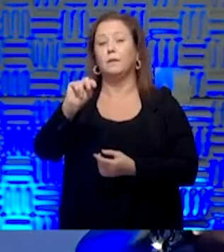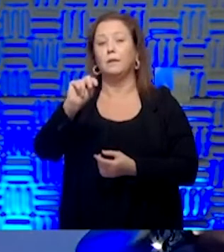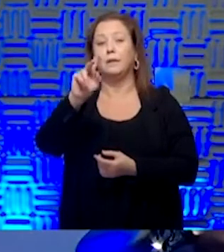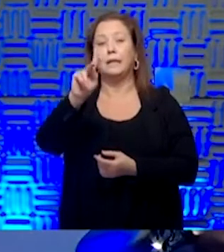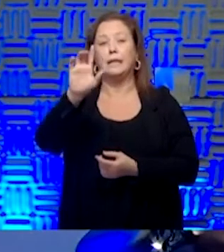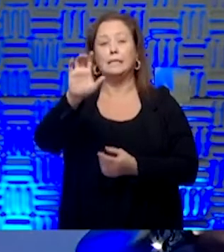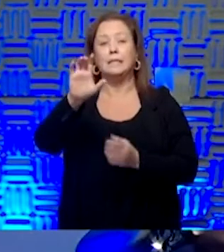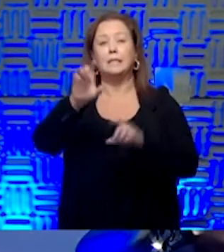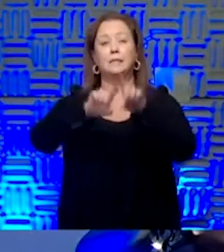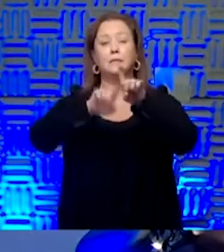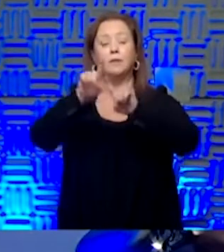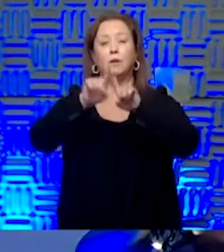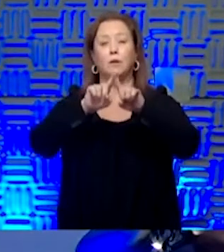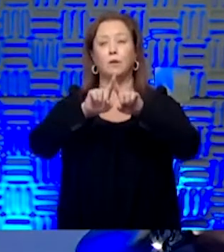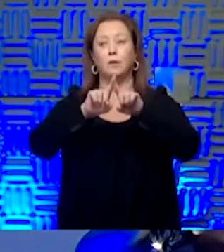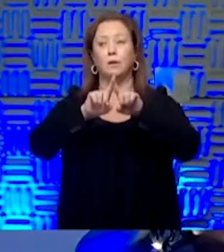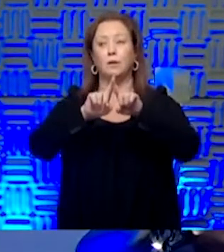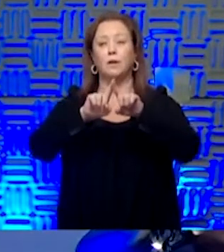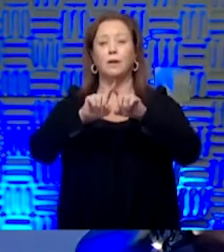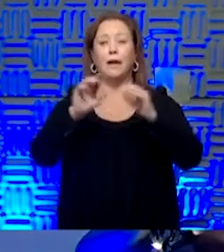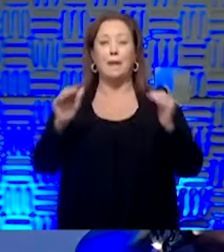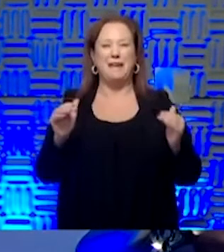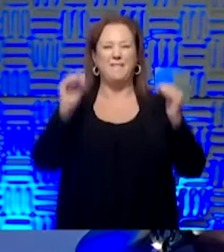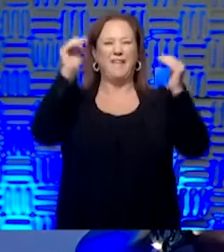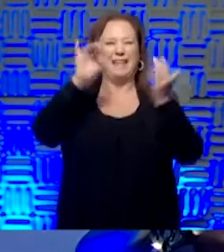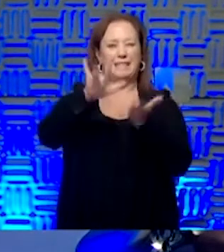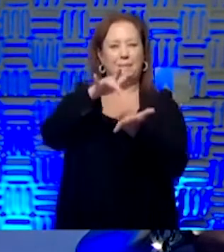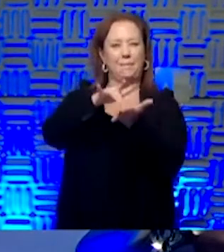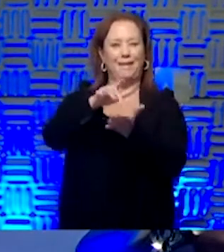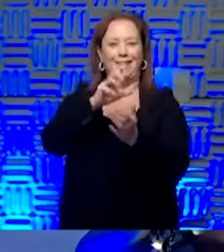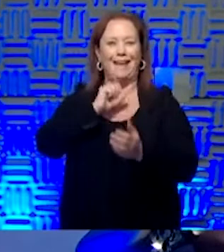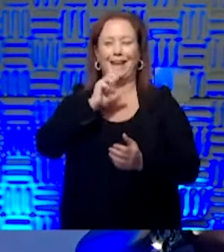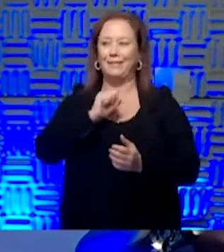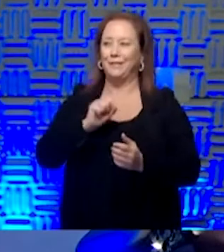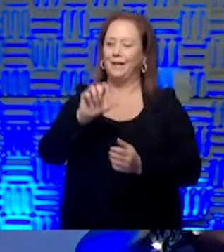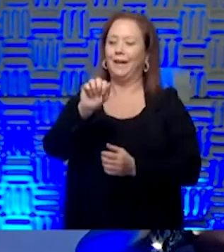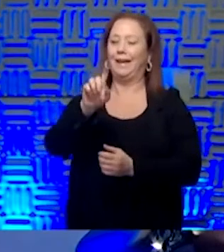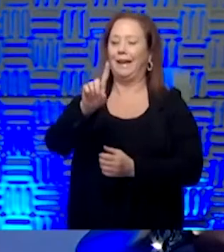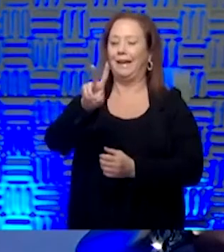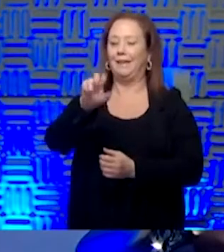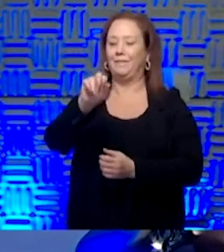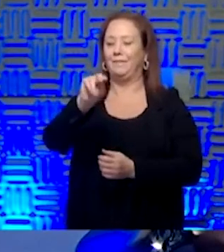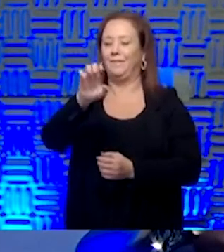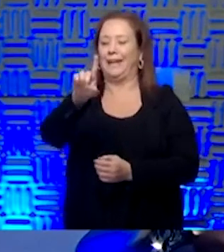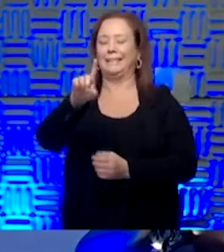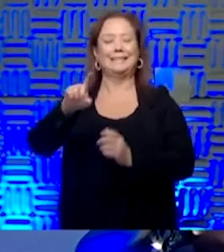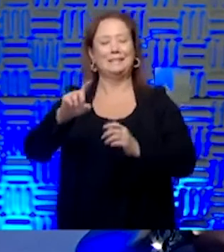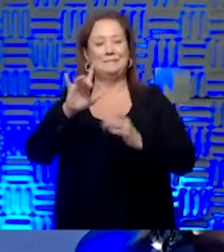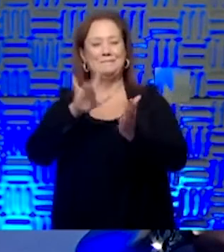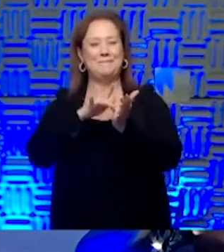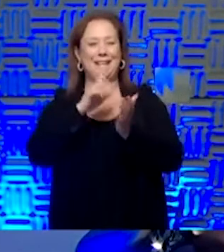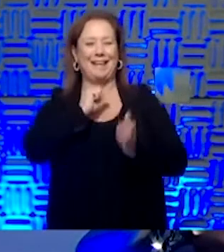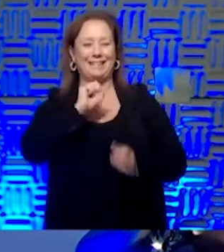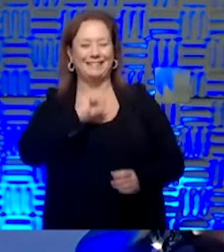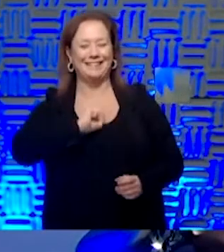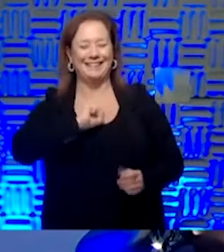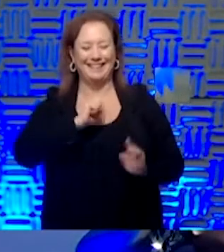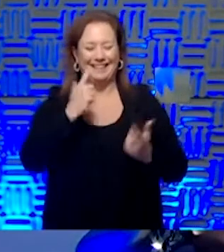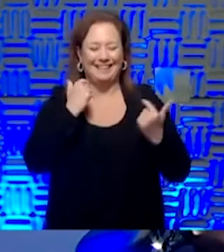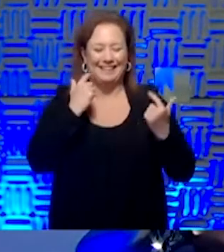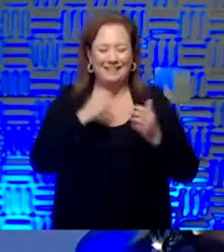City Star, and I too am advanced middle age. It's a great time of our lives, Mike. Say, can you